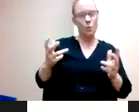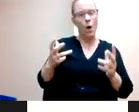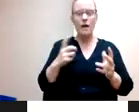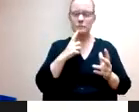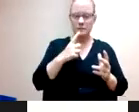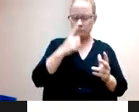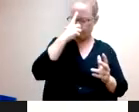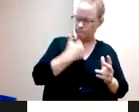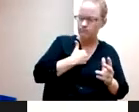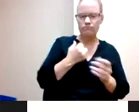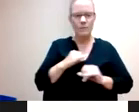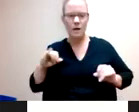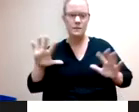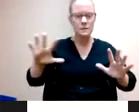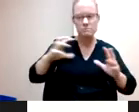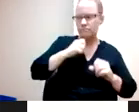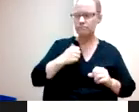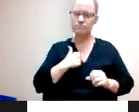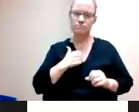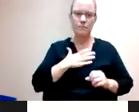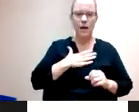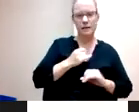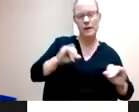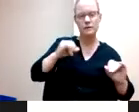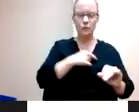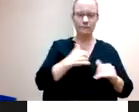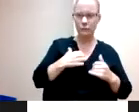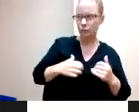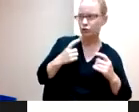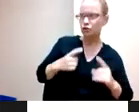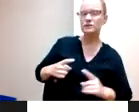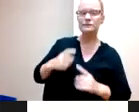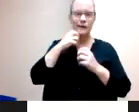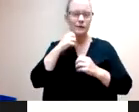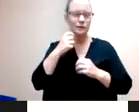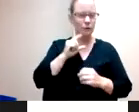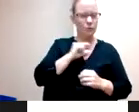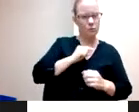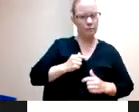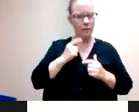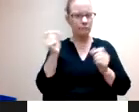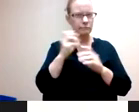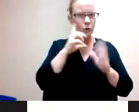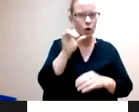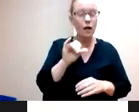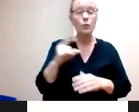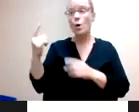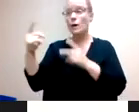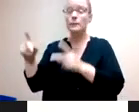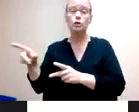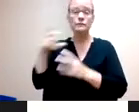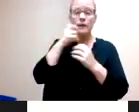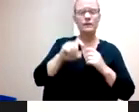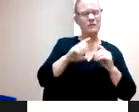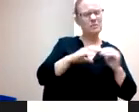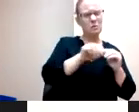to preserve our wishes. We have certain values of what's important for quality of life for us. One person's value can be